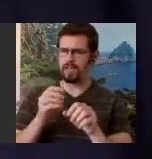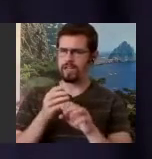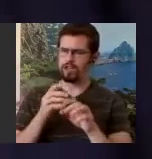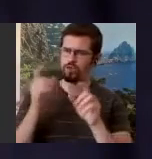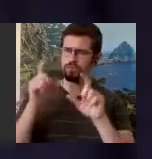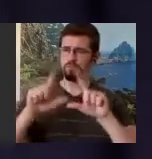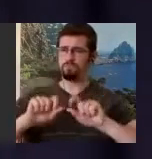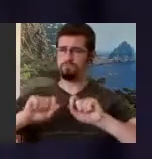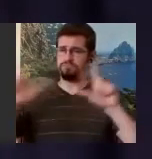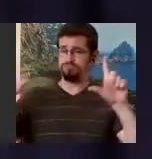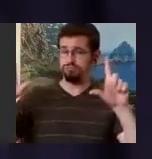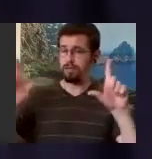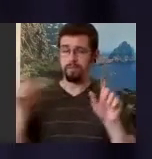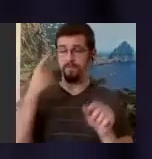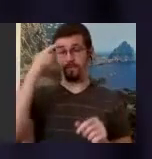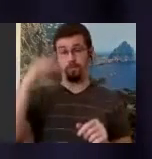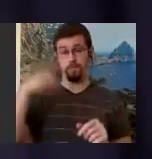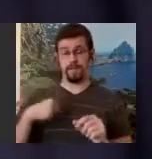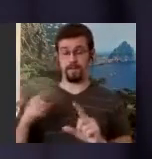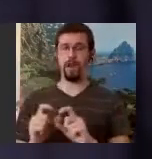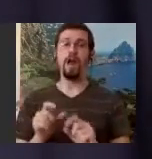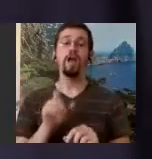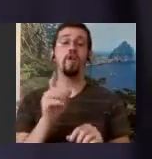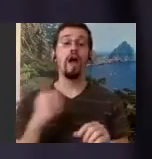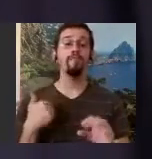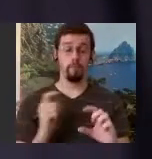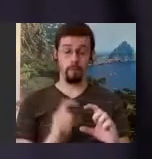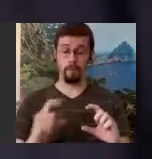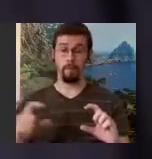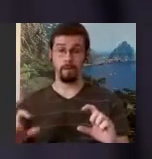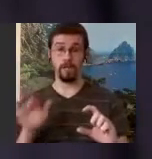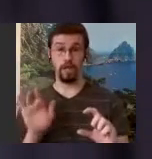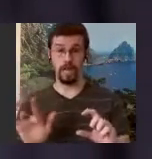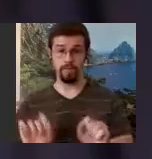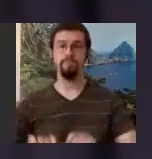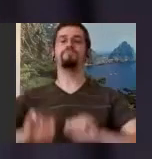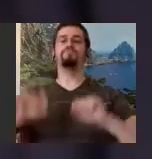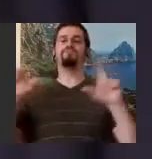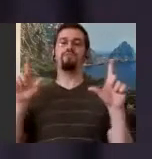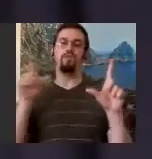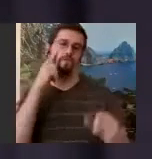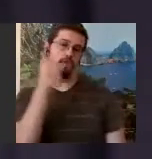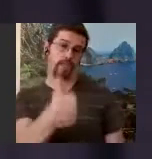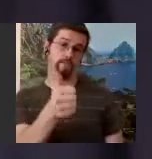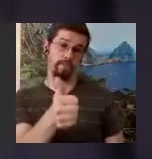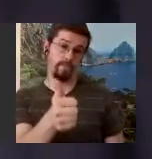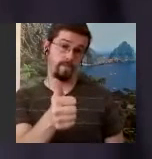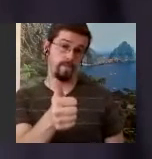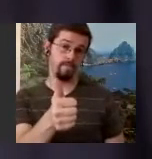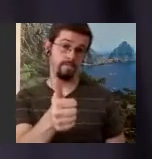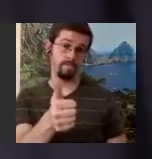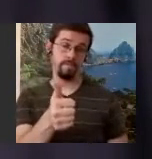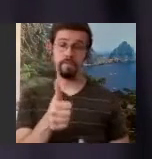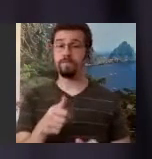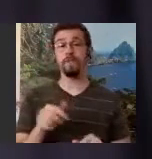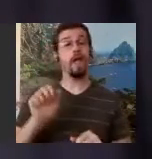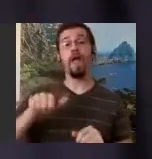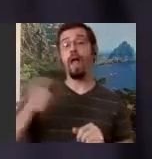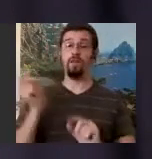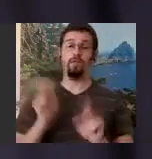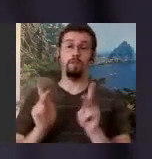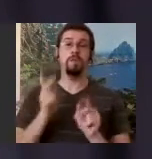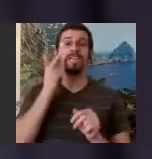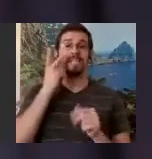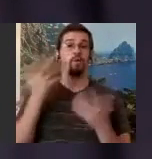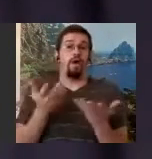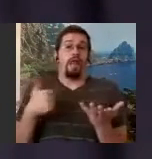on that little box that looks like a small box to you, and it should come up so you can see it. Other people see what I've been